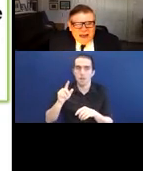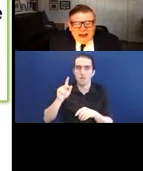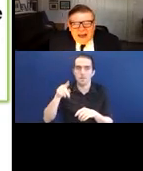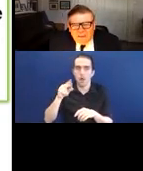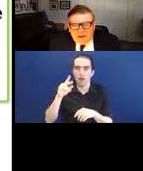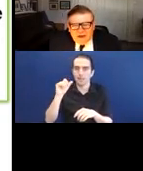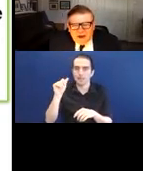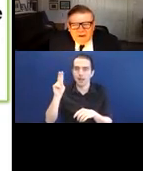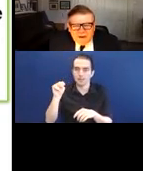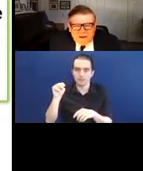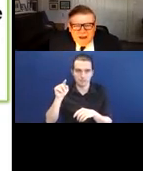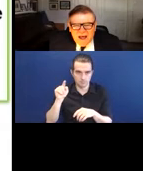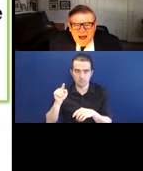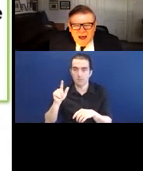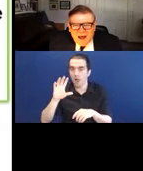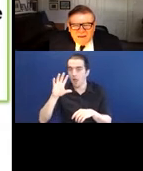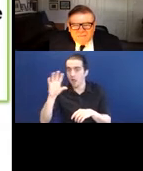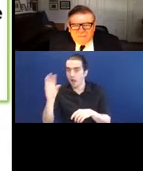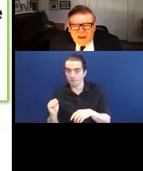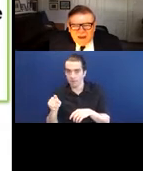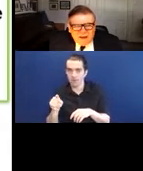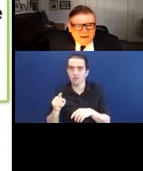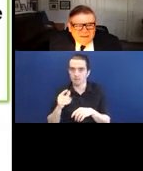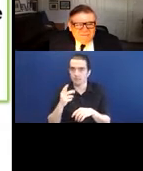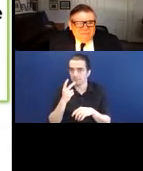by sign language interpreters,